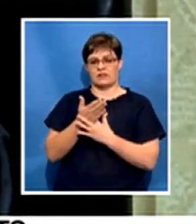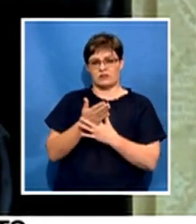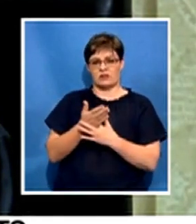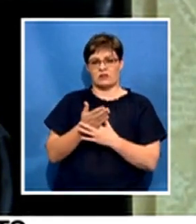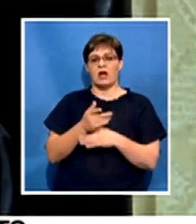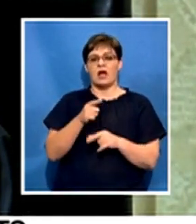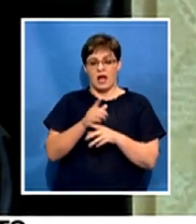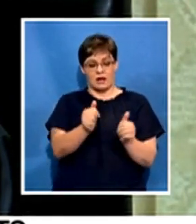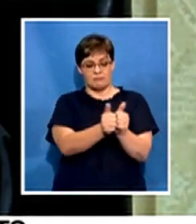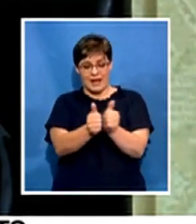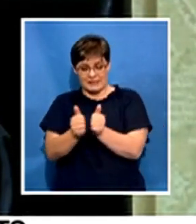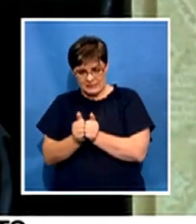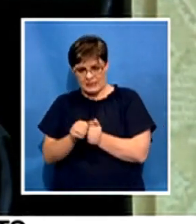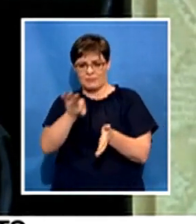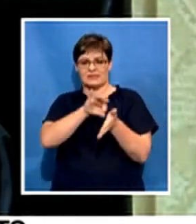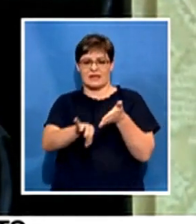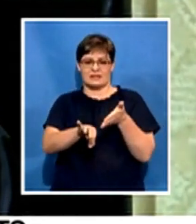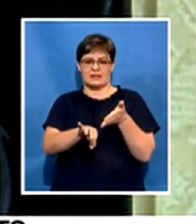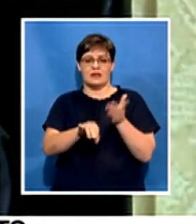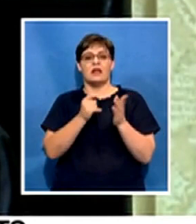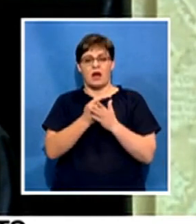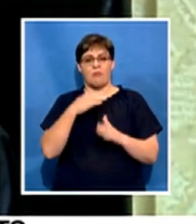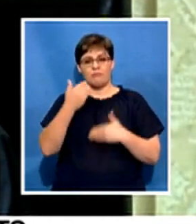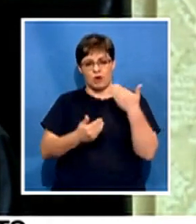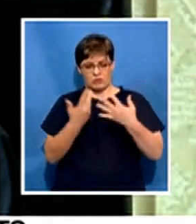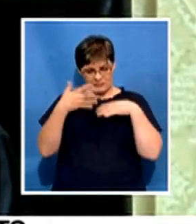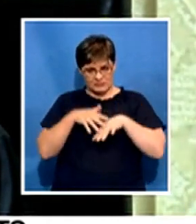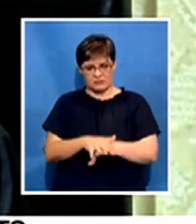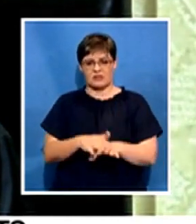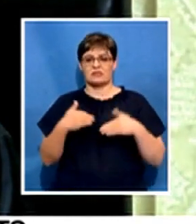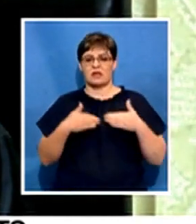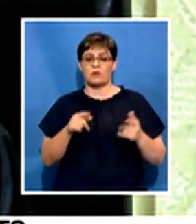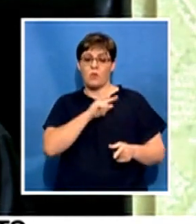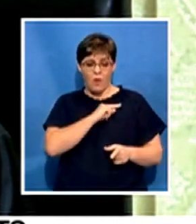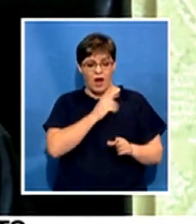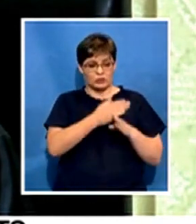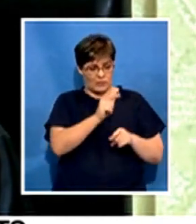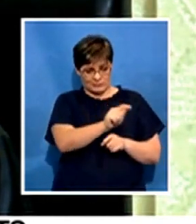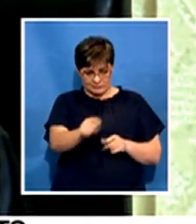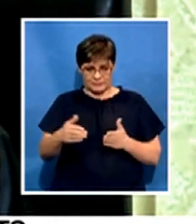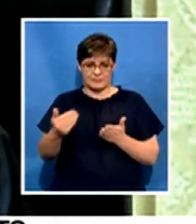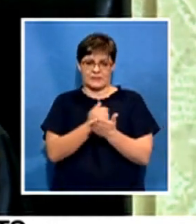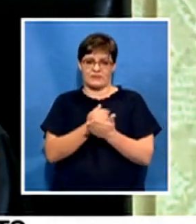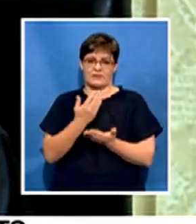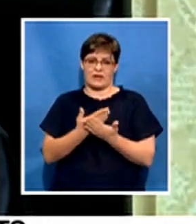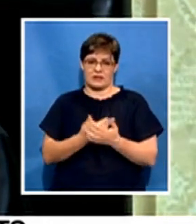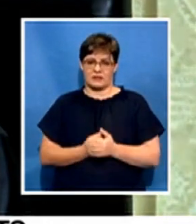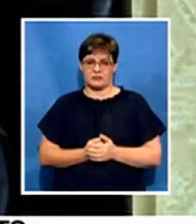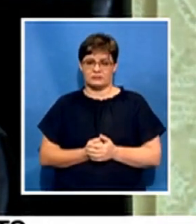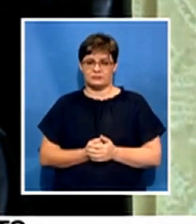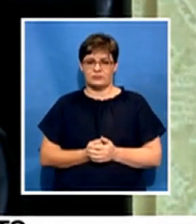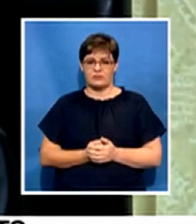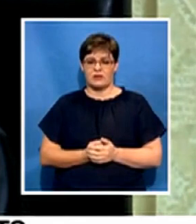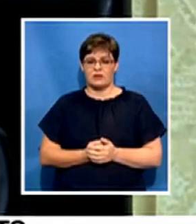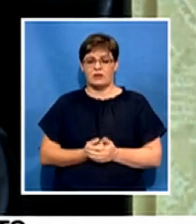implementation process in order to save jobs. On the economic recovery plan, the CC